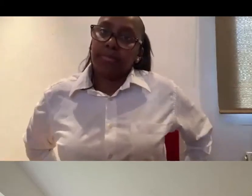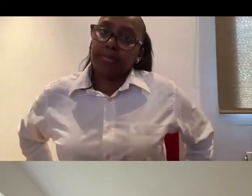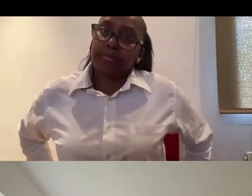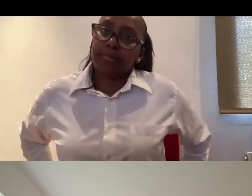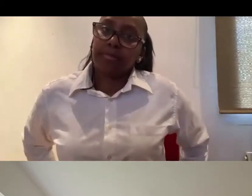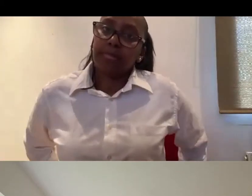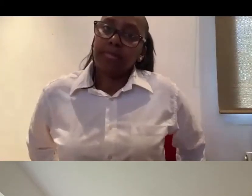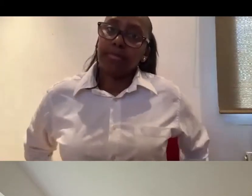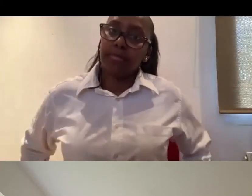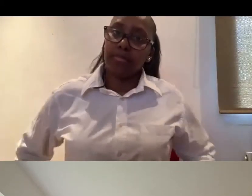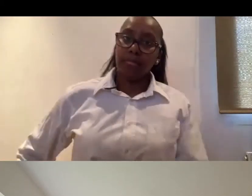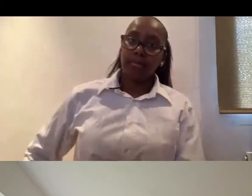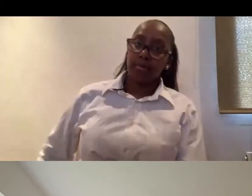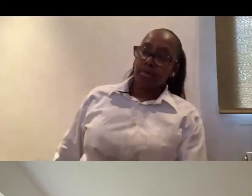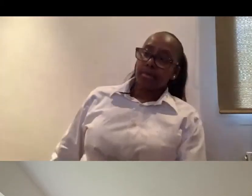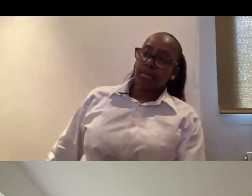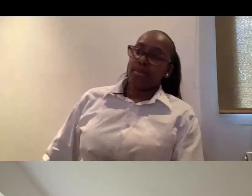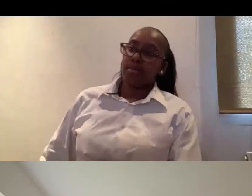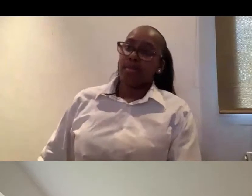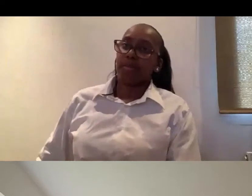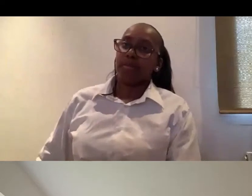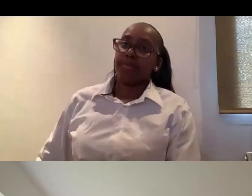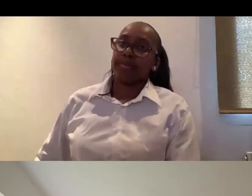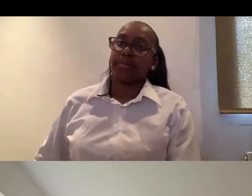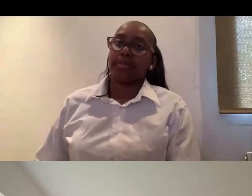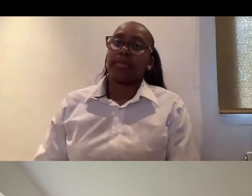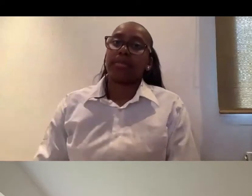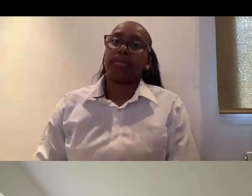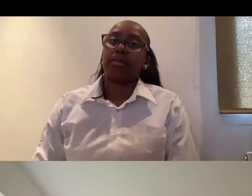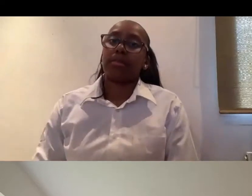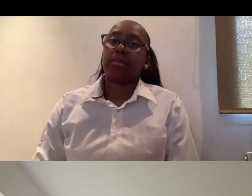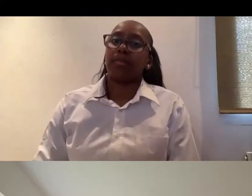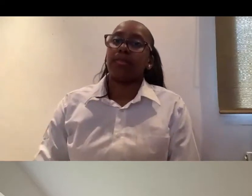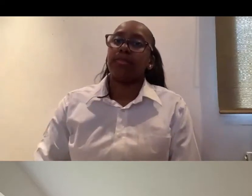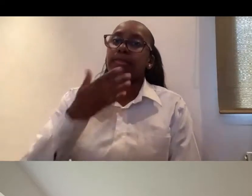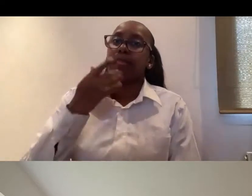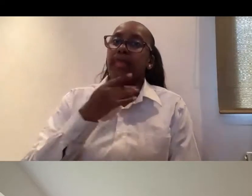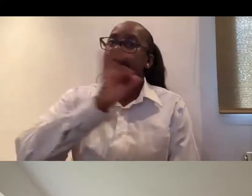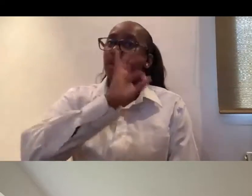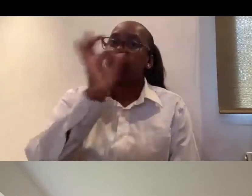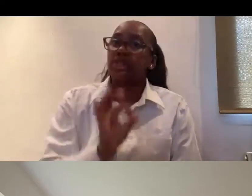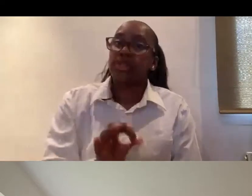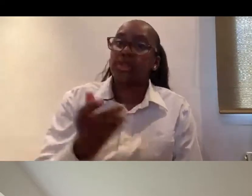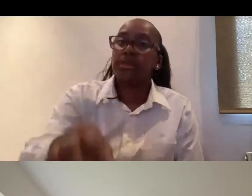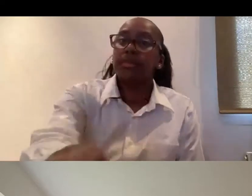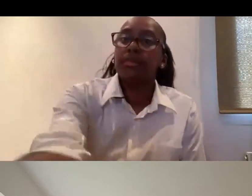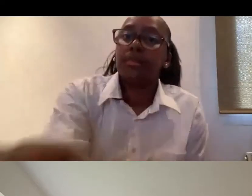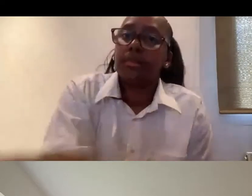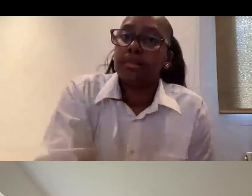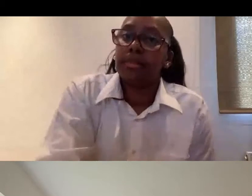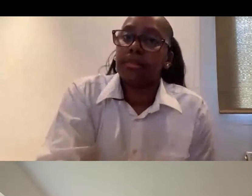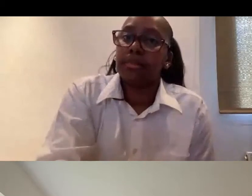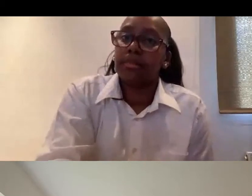other questions, I think it'd be good if we just give people opportunities to either ask questions to Dr. Paul Riley or to